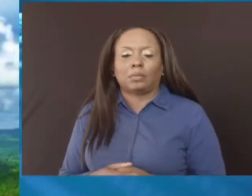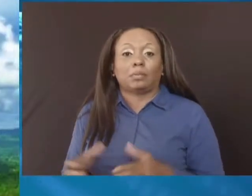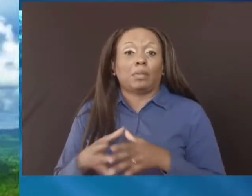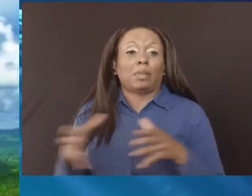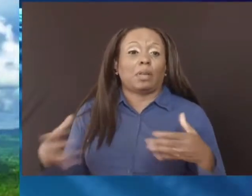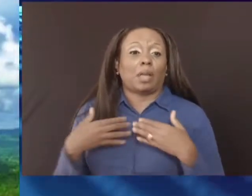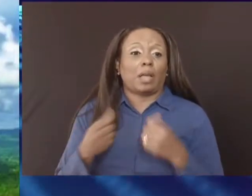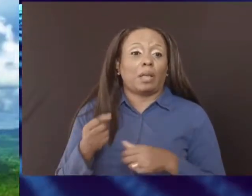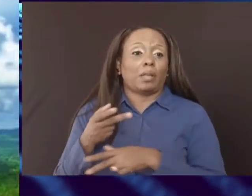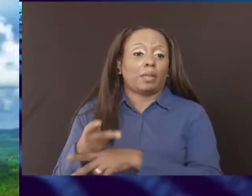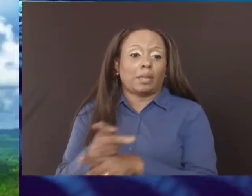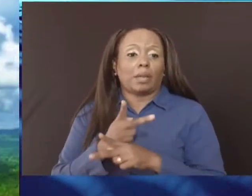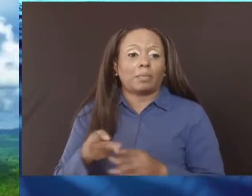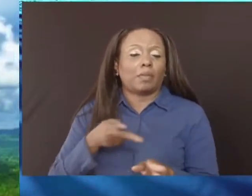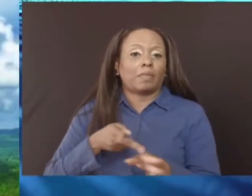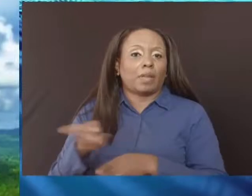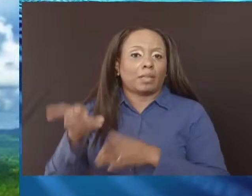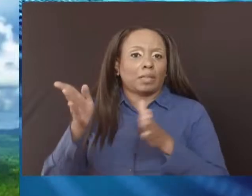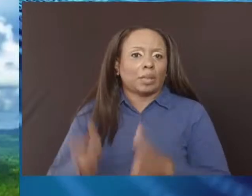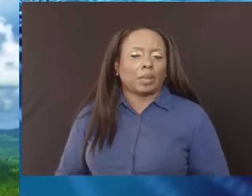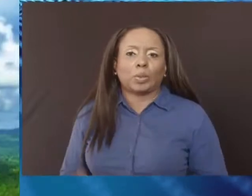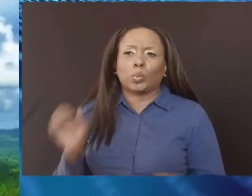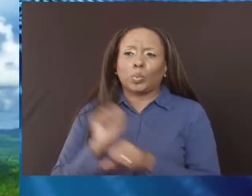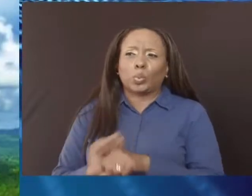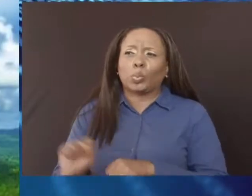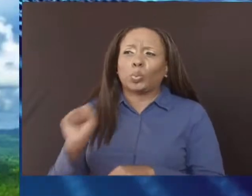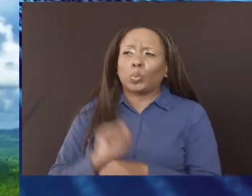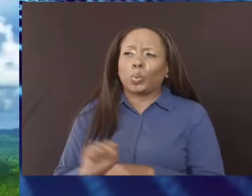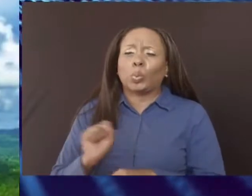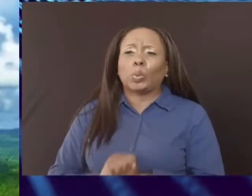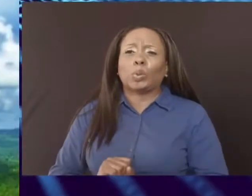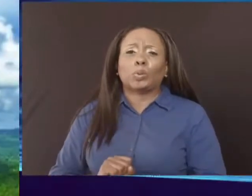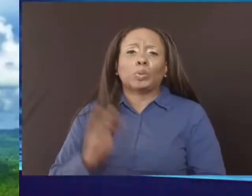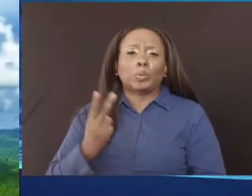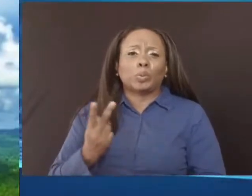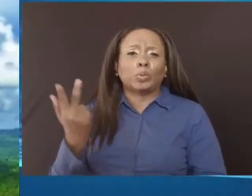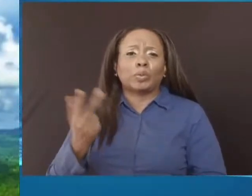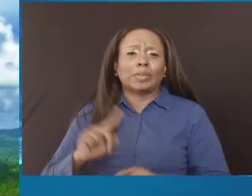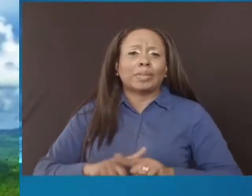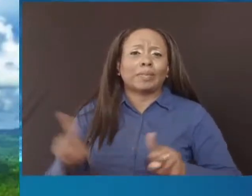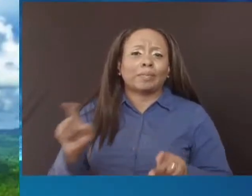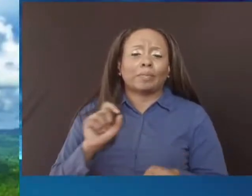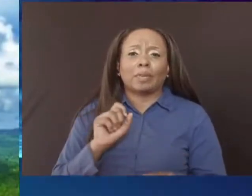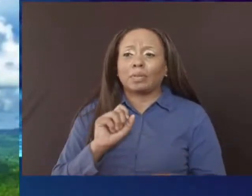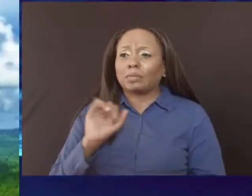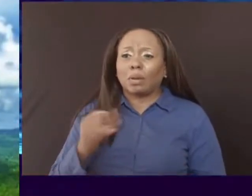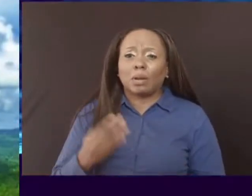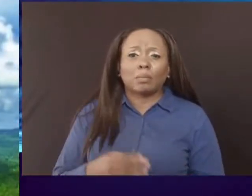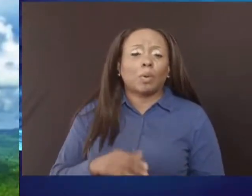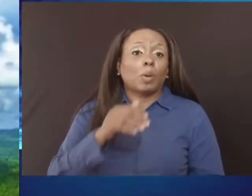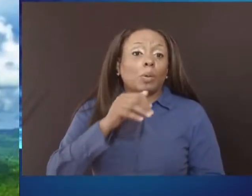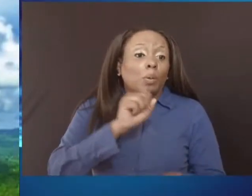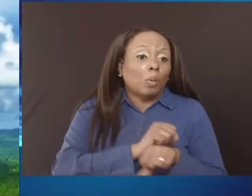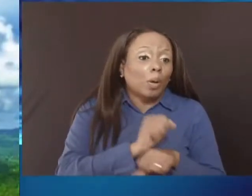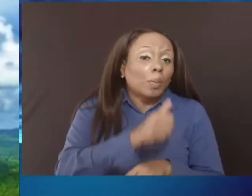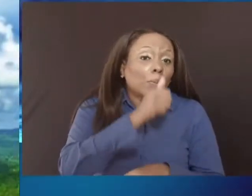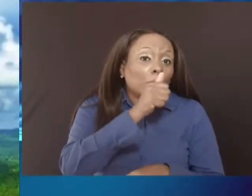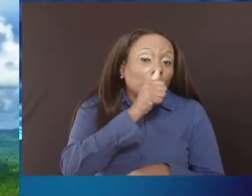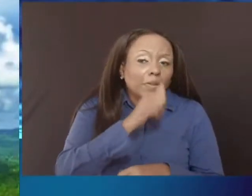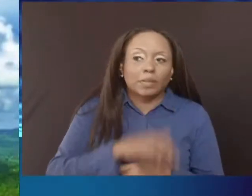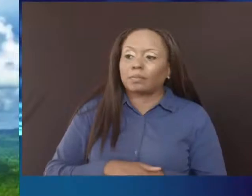healthcare professionals are working, doing 2 and 3 different jobs. They may work in their private clinic, they may then assist